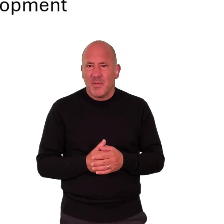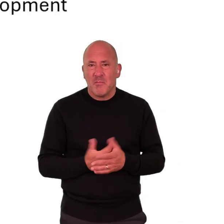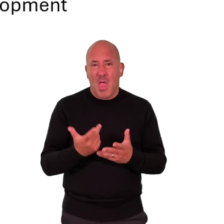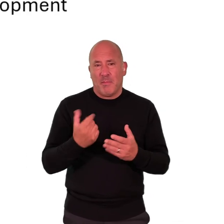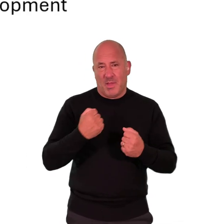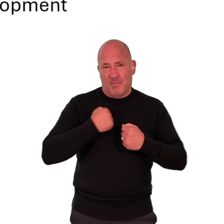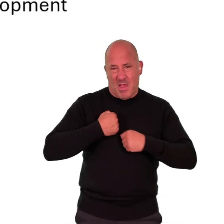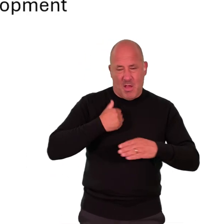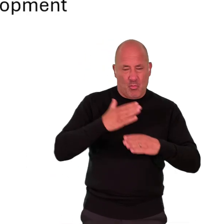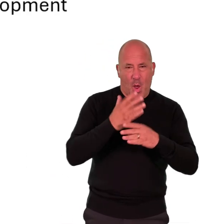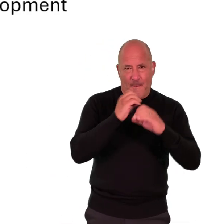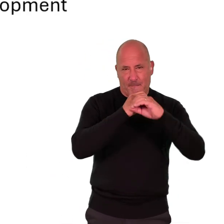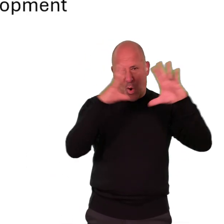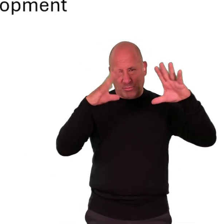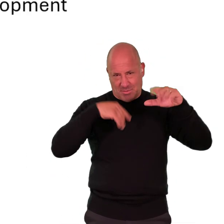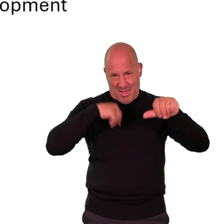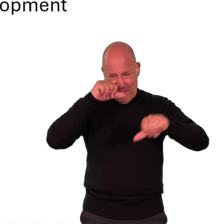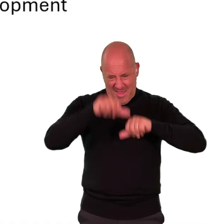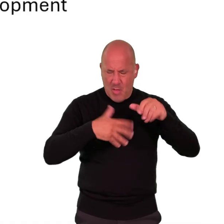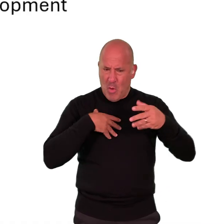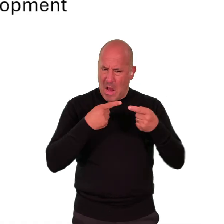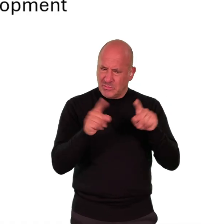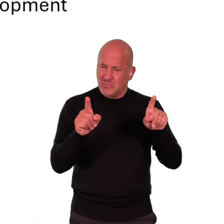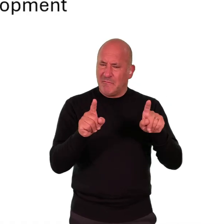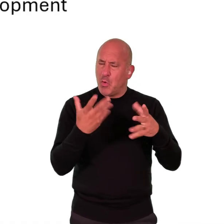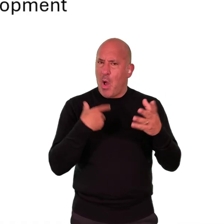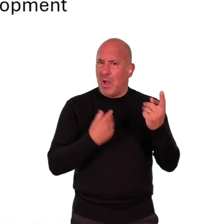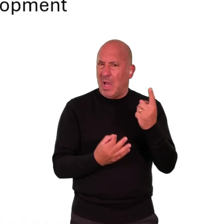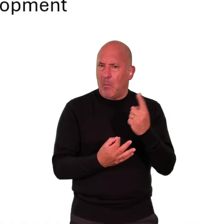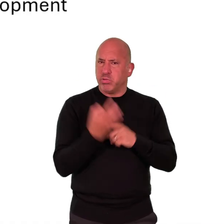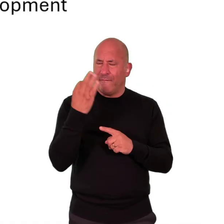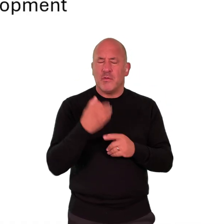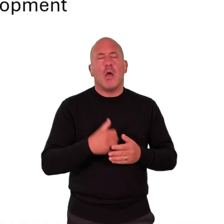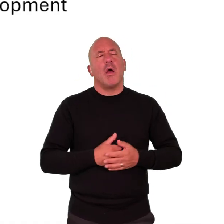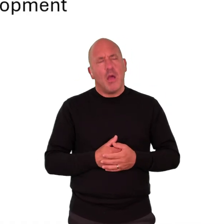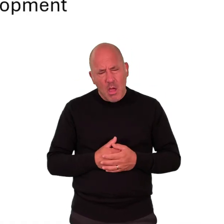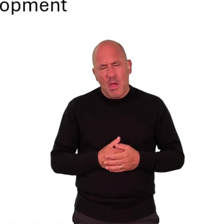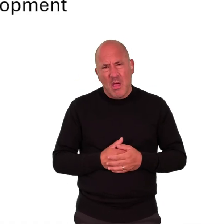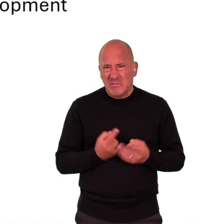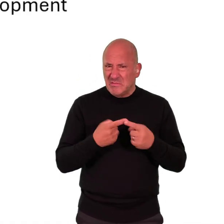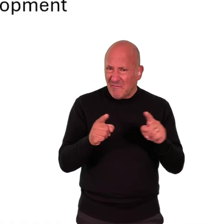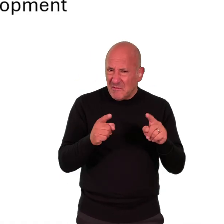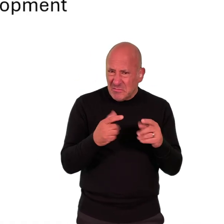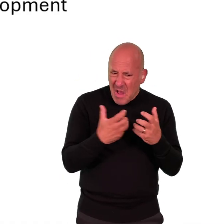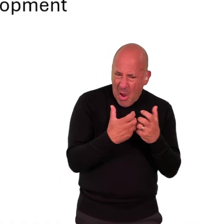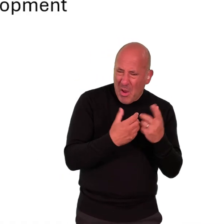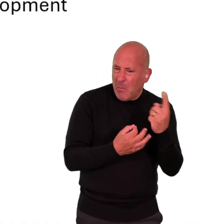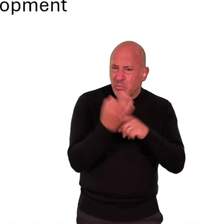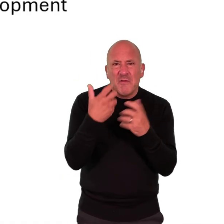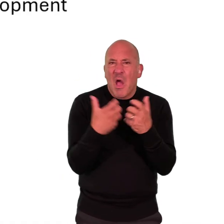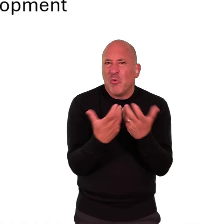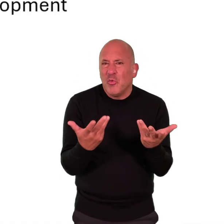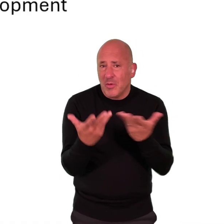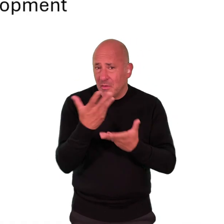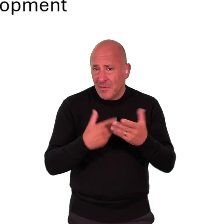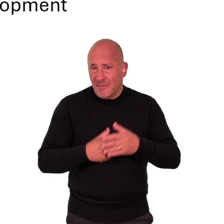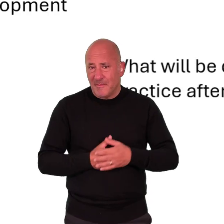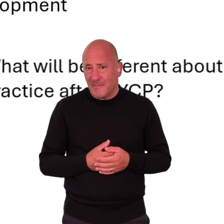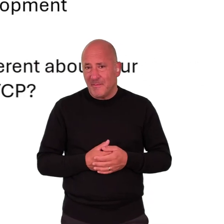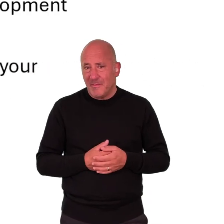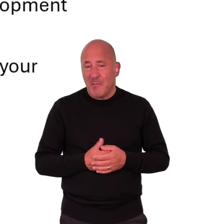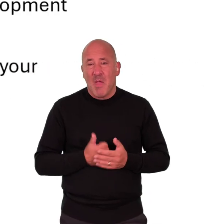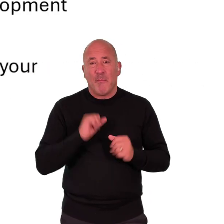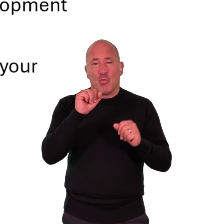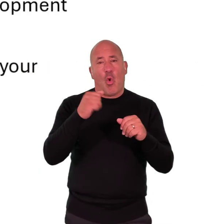improved model for your practice, and you could tell us about how it is different or improved. What will be different about